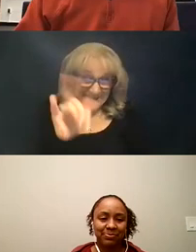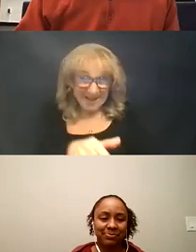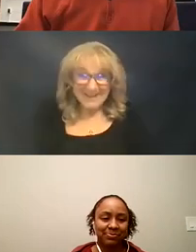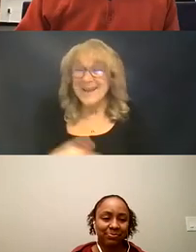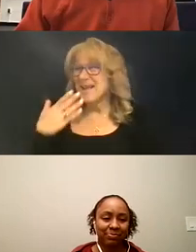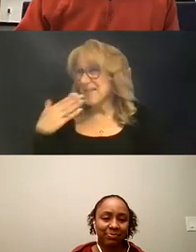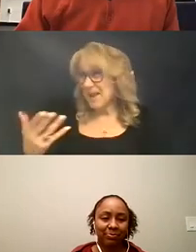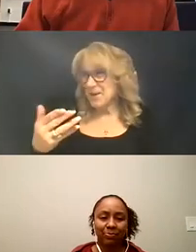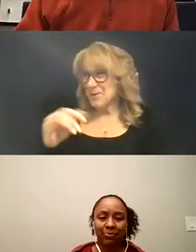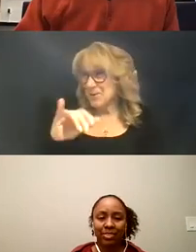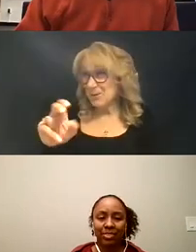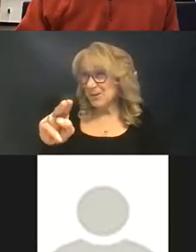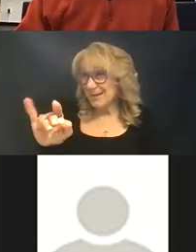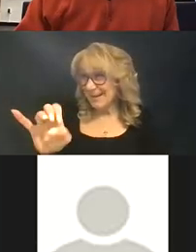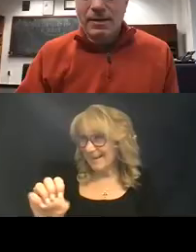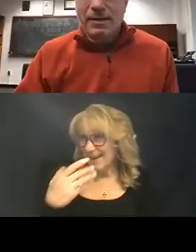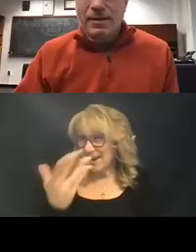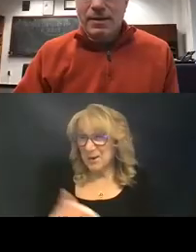Janine.